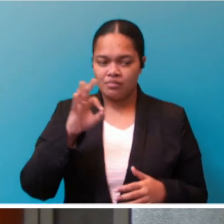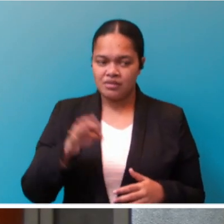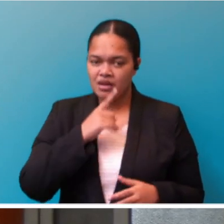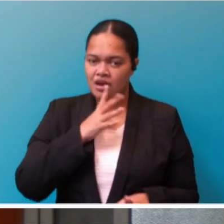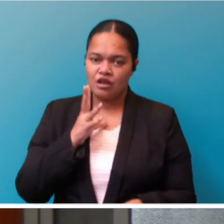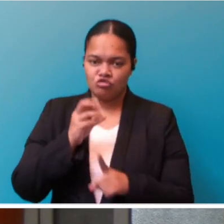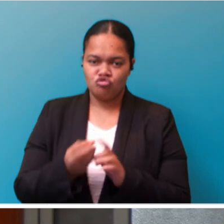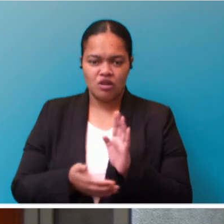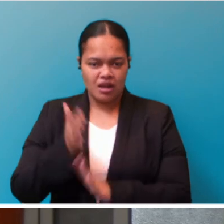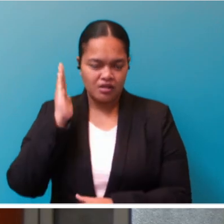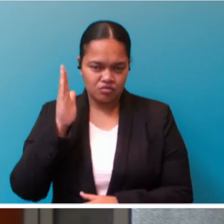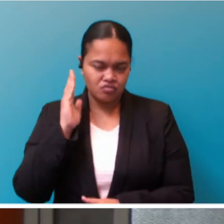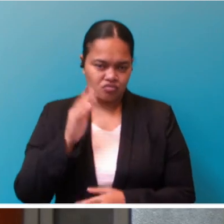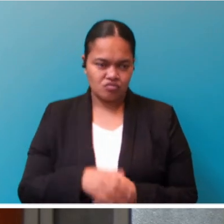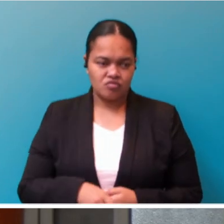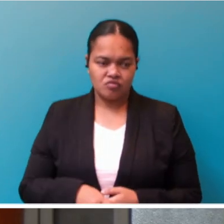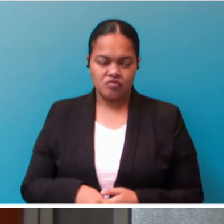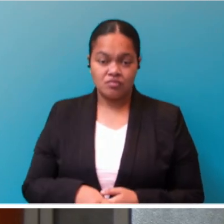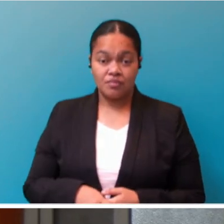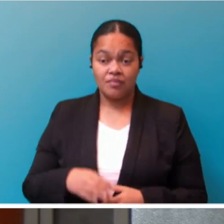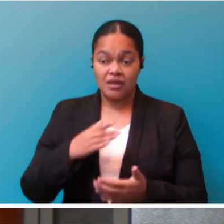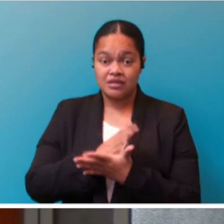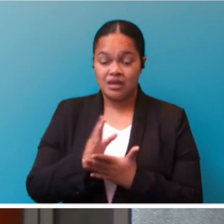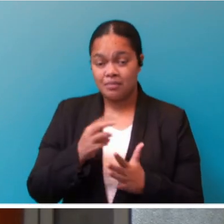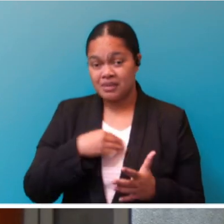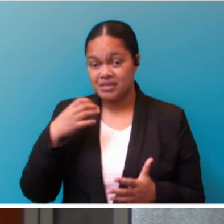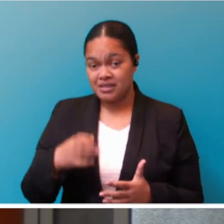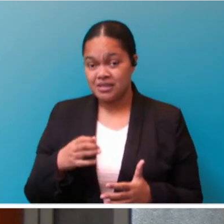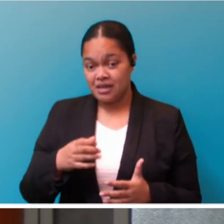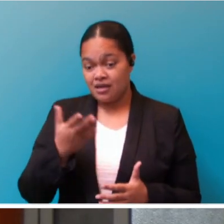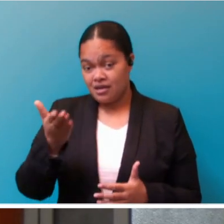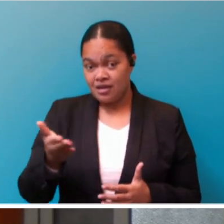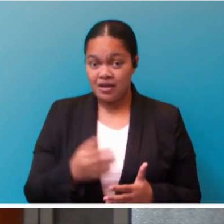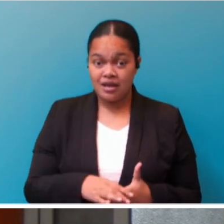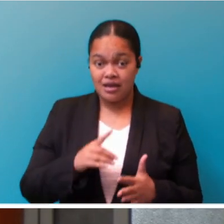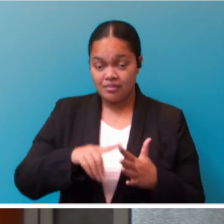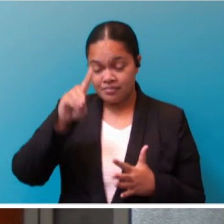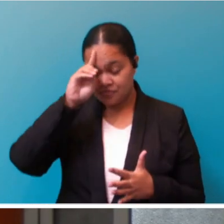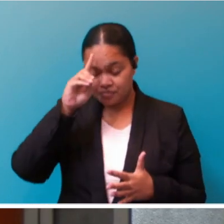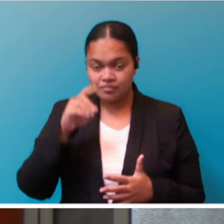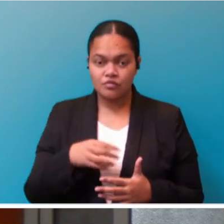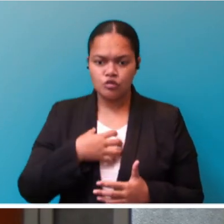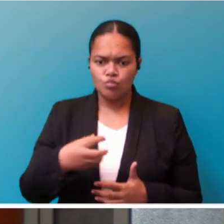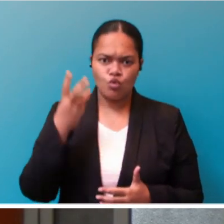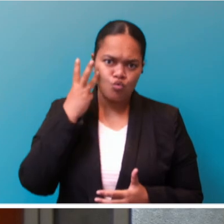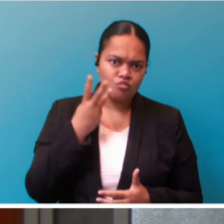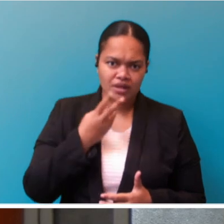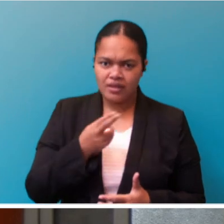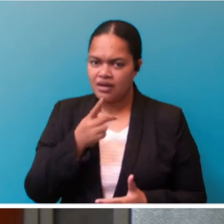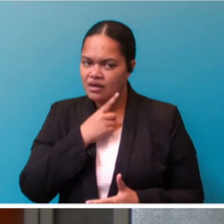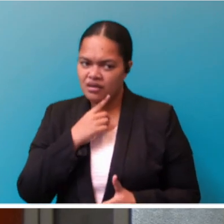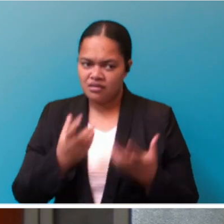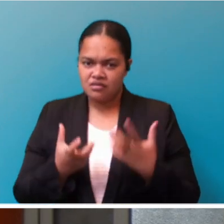enrolled in secondary school. As shared by Minister for Education Honorable Ranjan Roy yesterday, more women than men have been recipients of